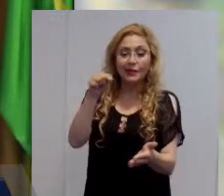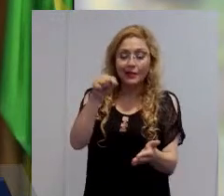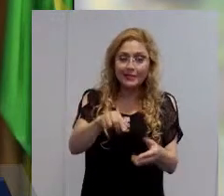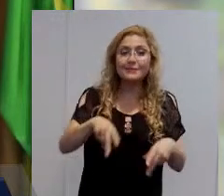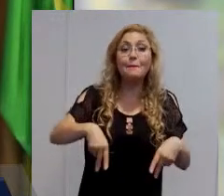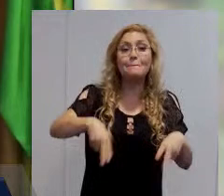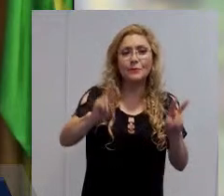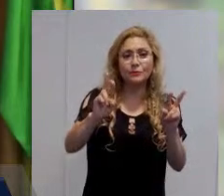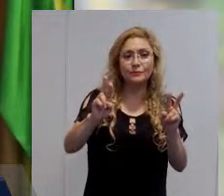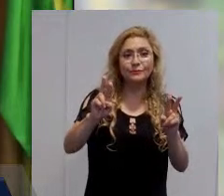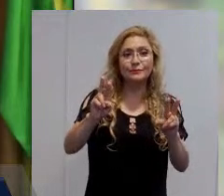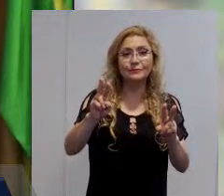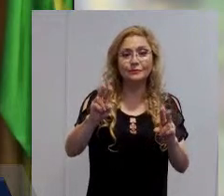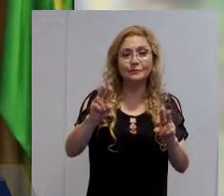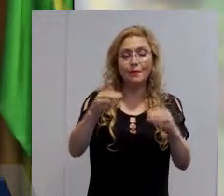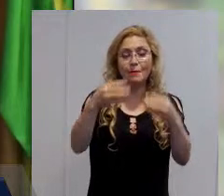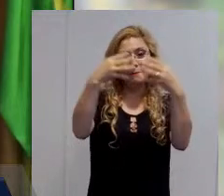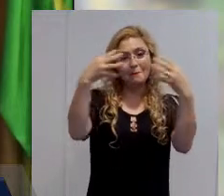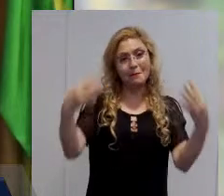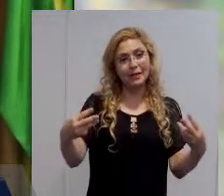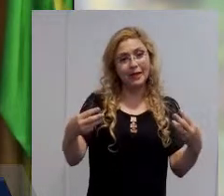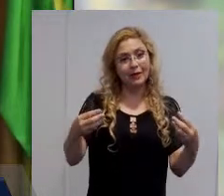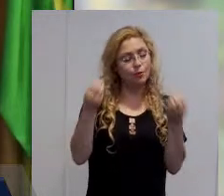them in order for this to be,